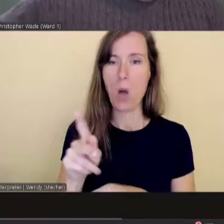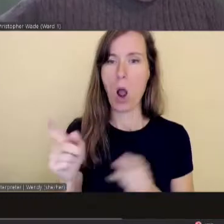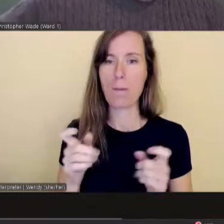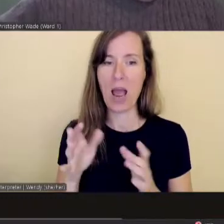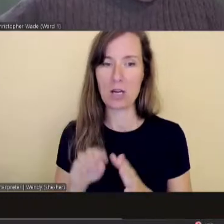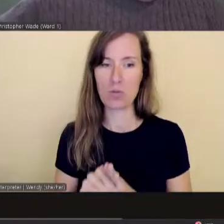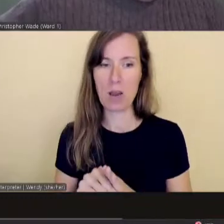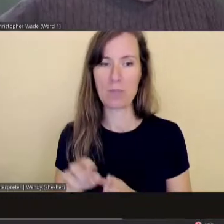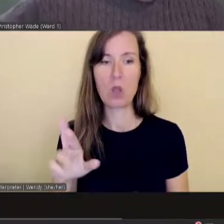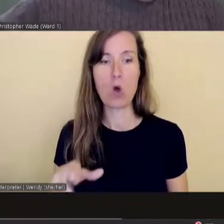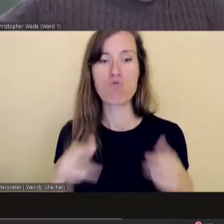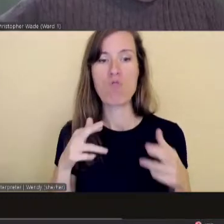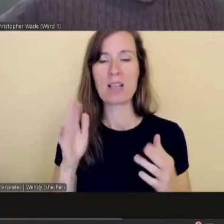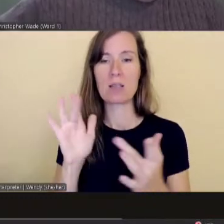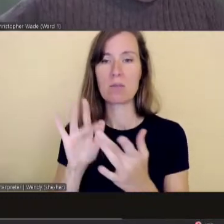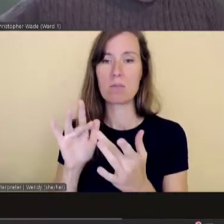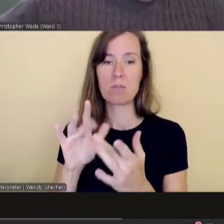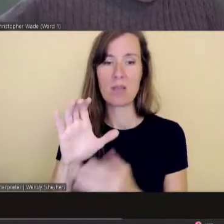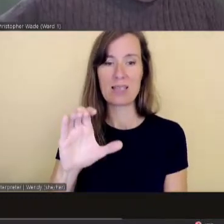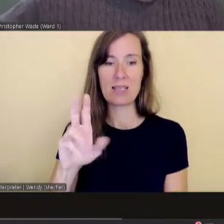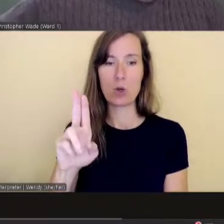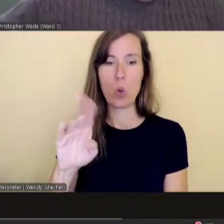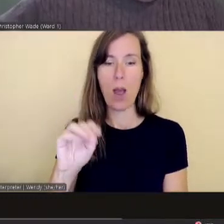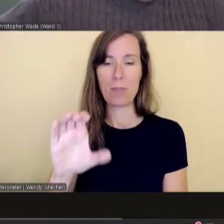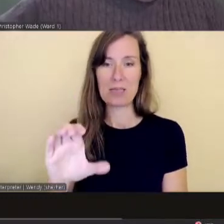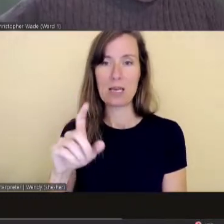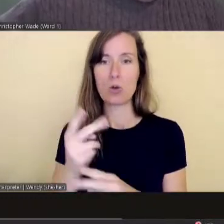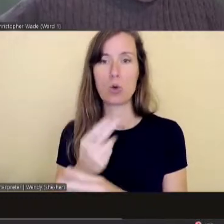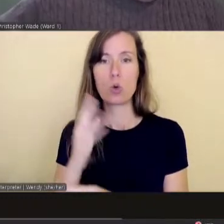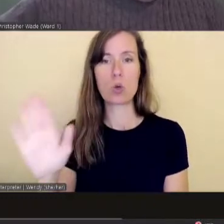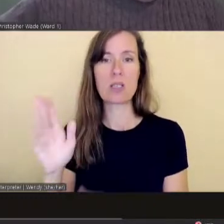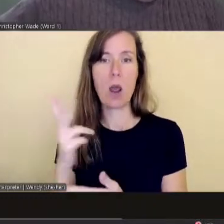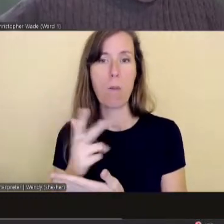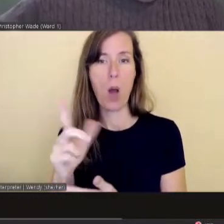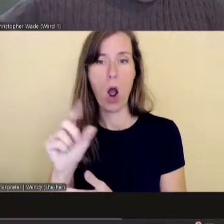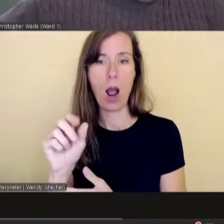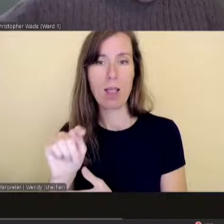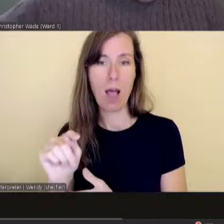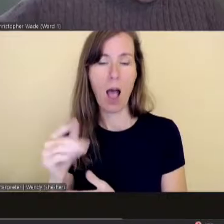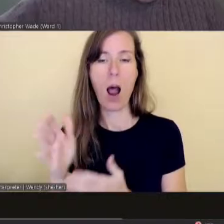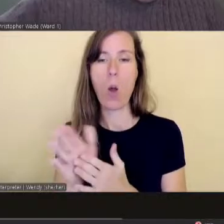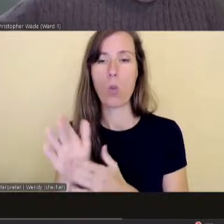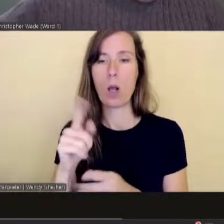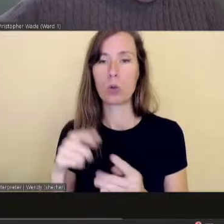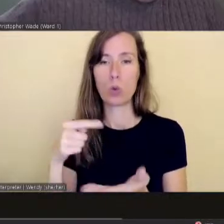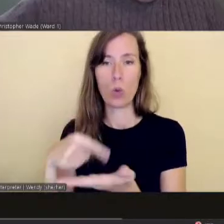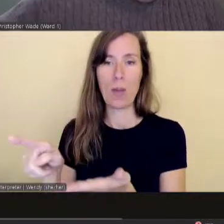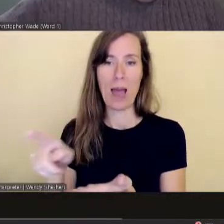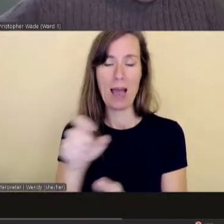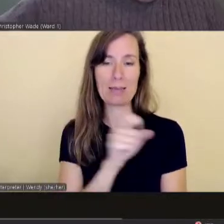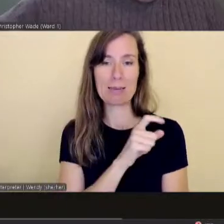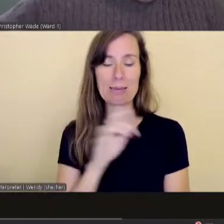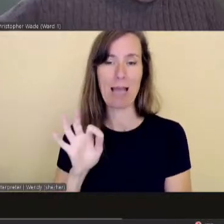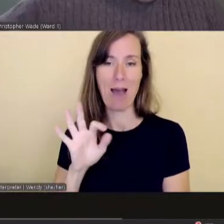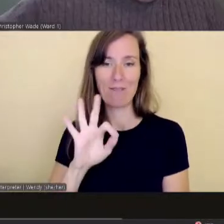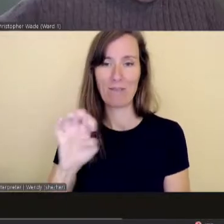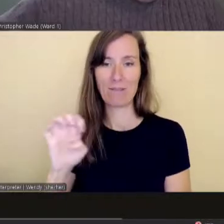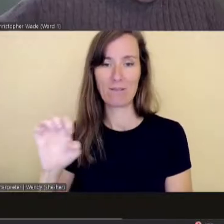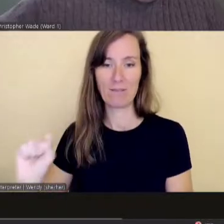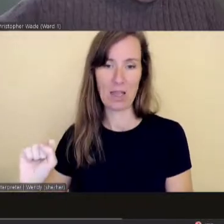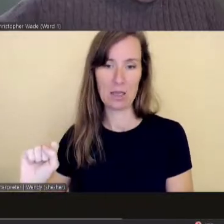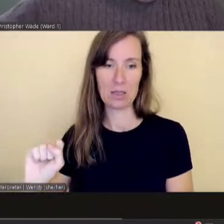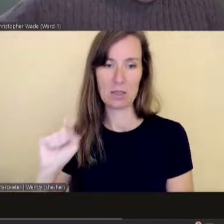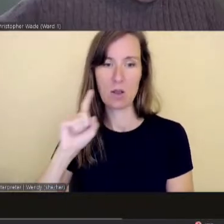CUMC to use their parking lot and was willing to pay the required staffing fees under the facility usage